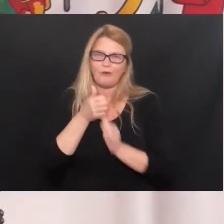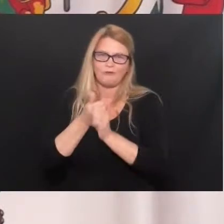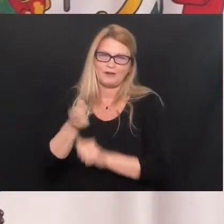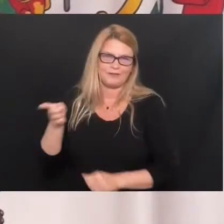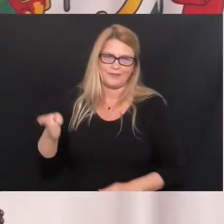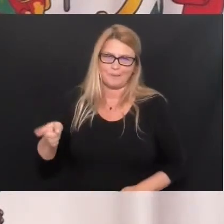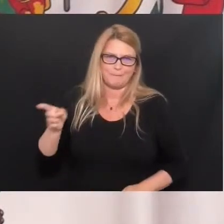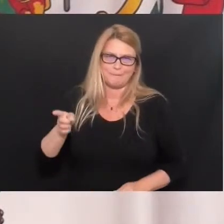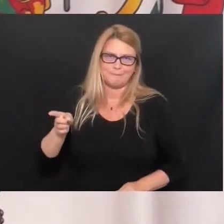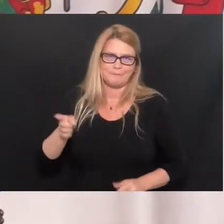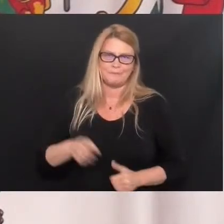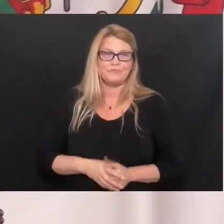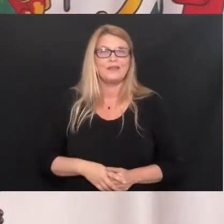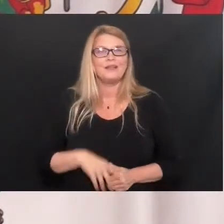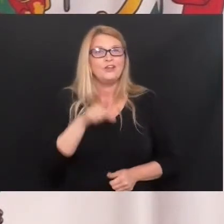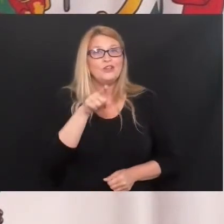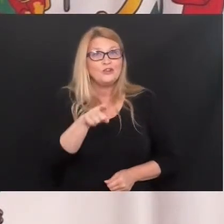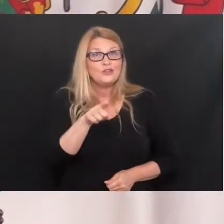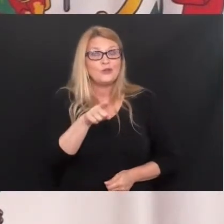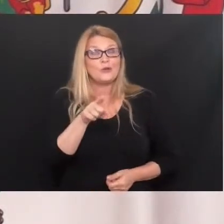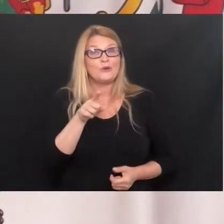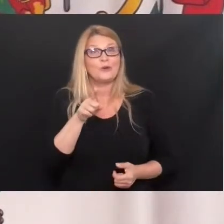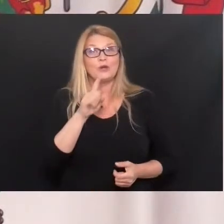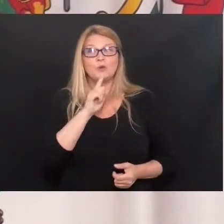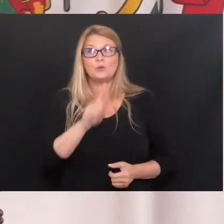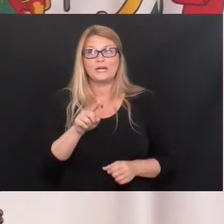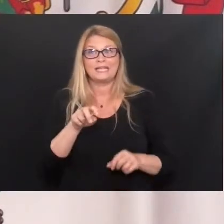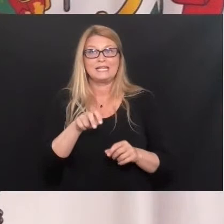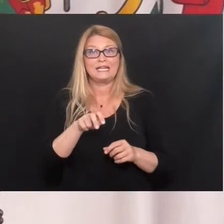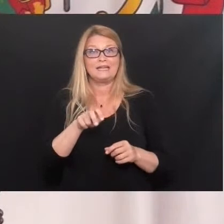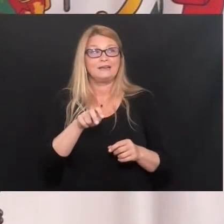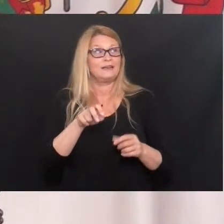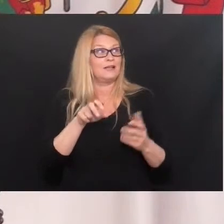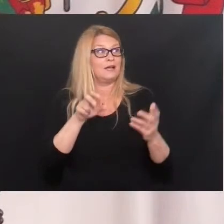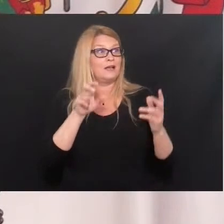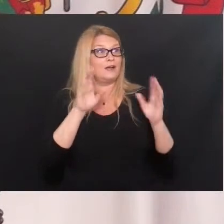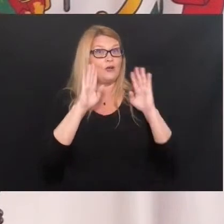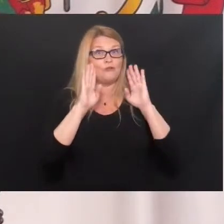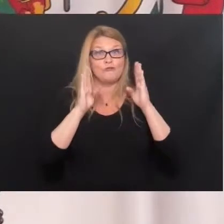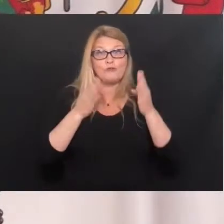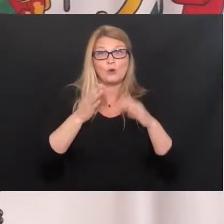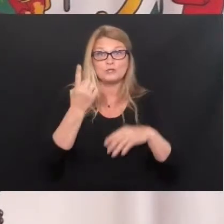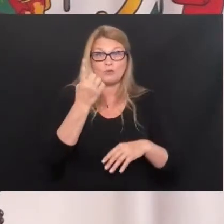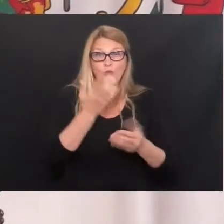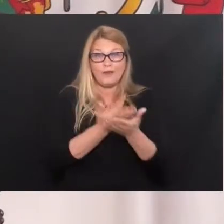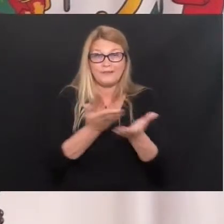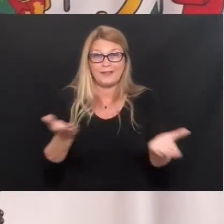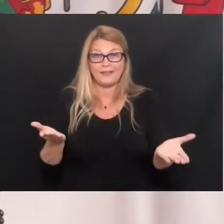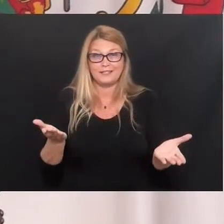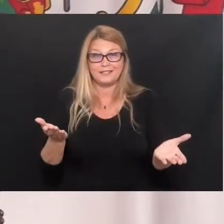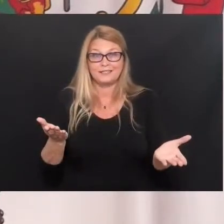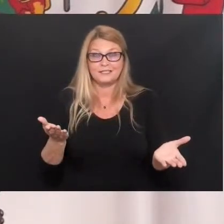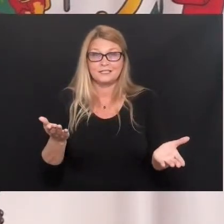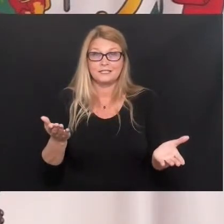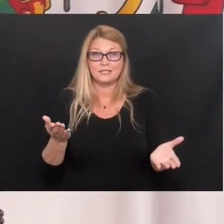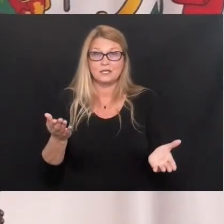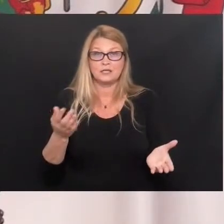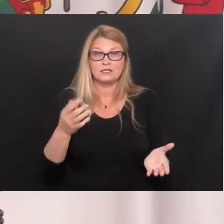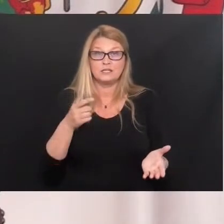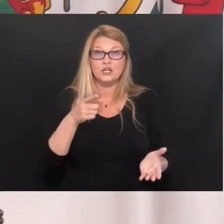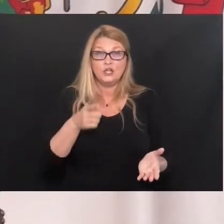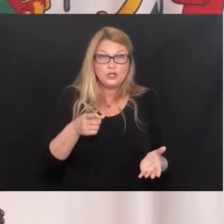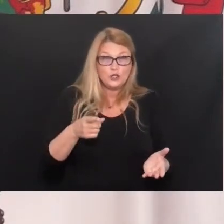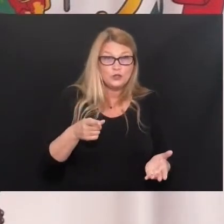stuff. If you absolutely step back from this and you just think about just one thing, do you want to really run a